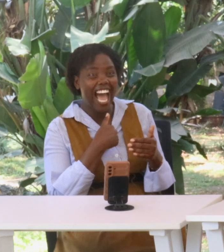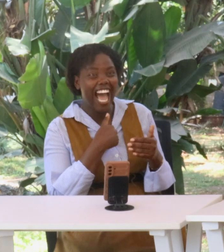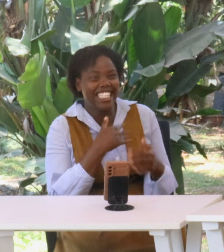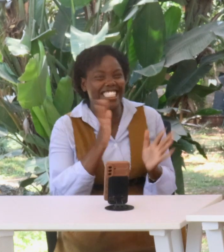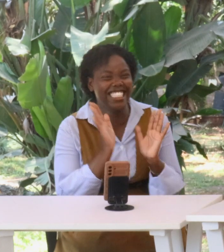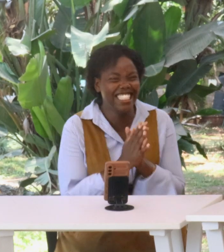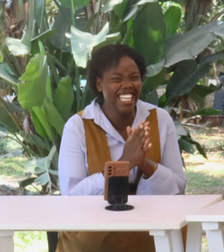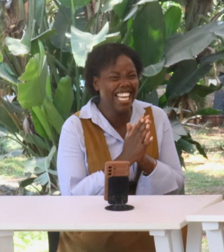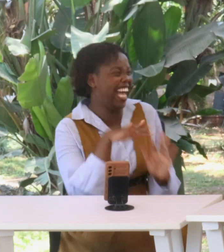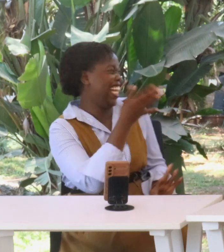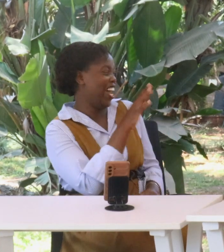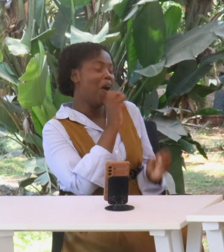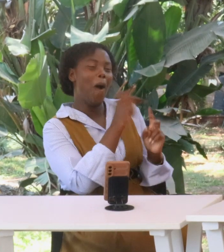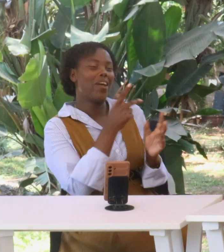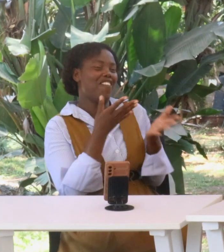tell me?